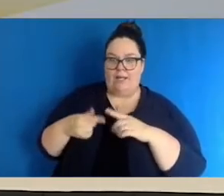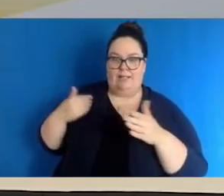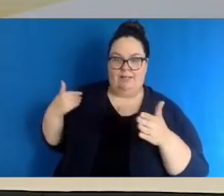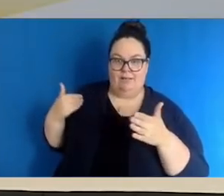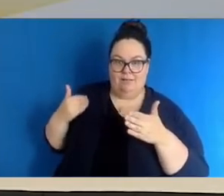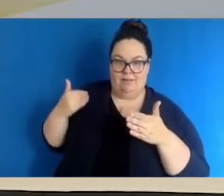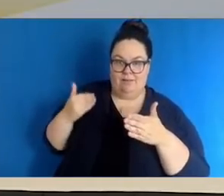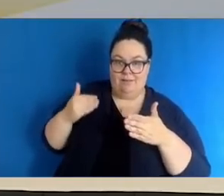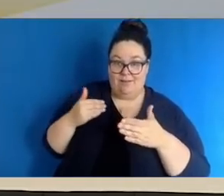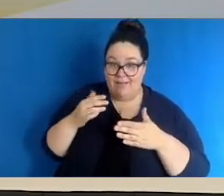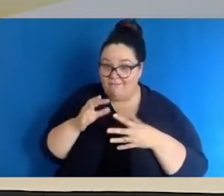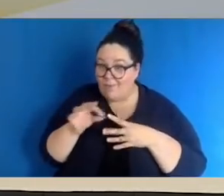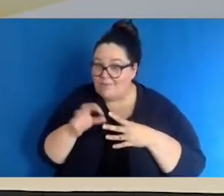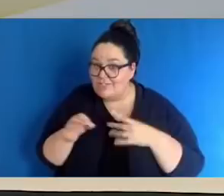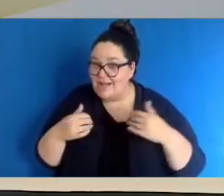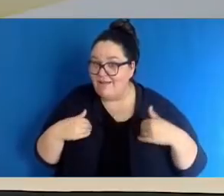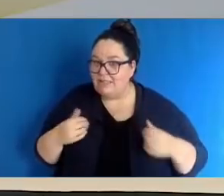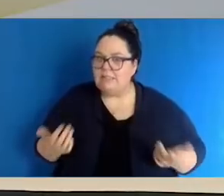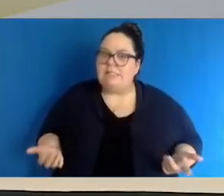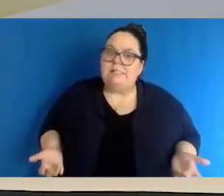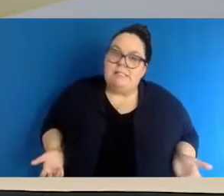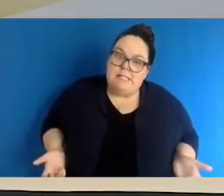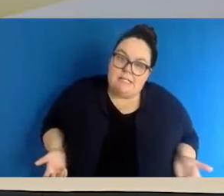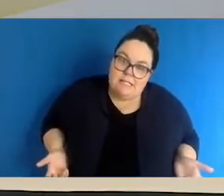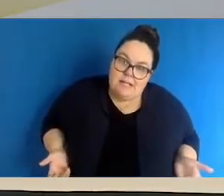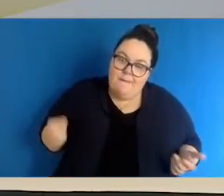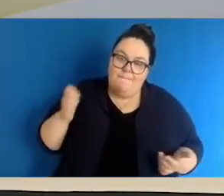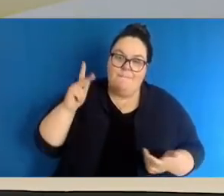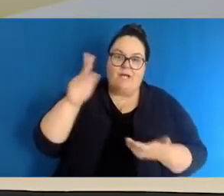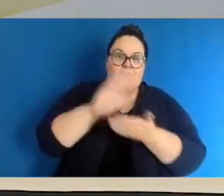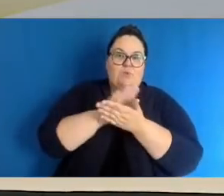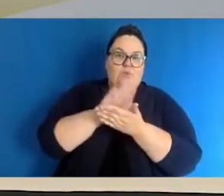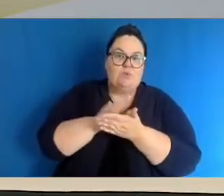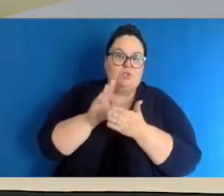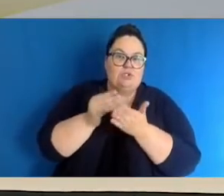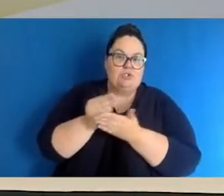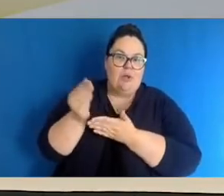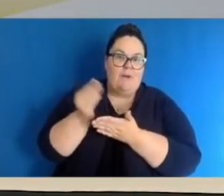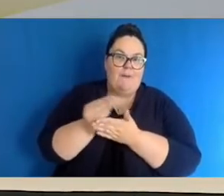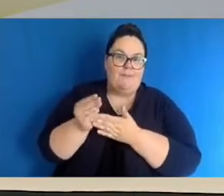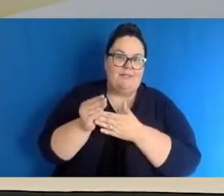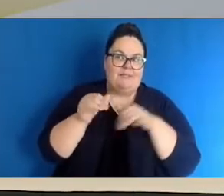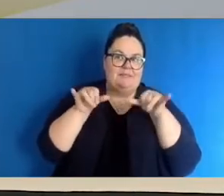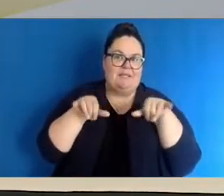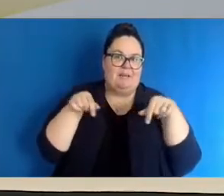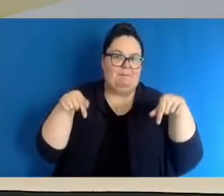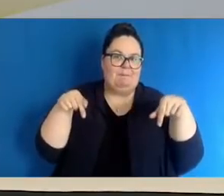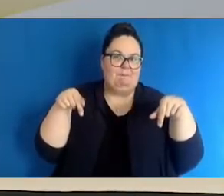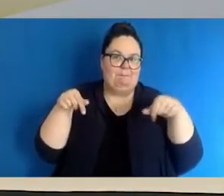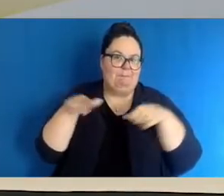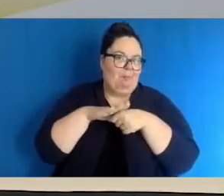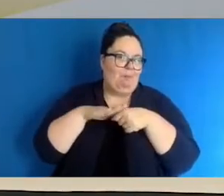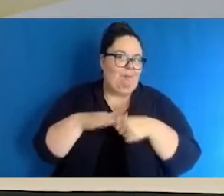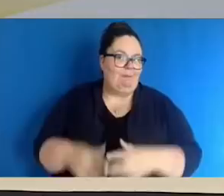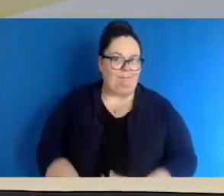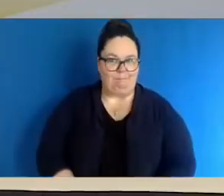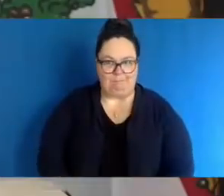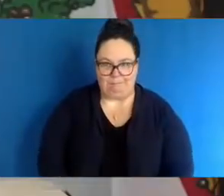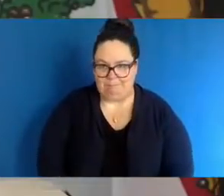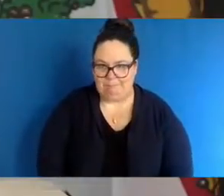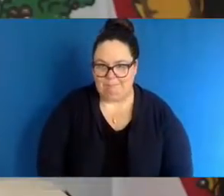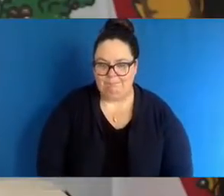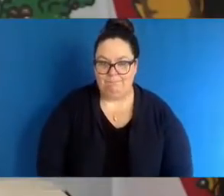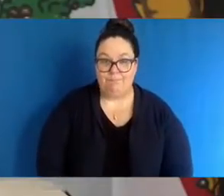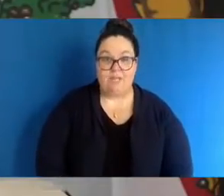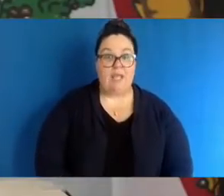a choice to do back to school shopping, maybe stay local. I would be